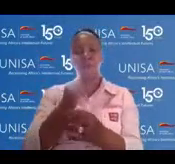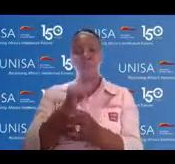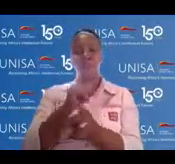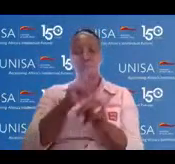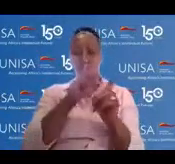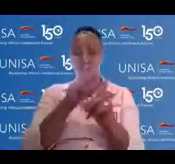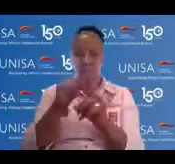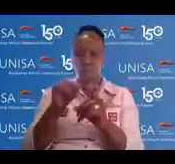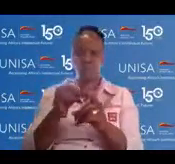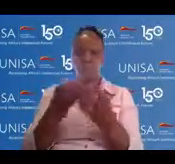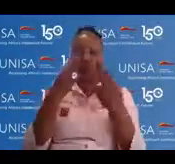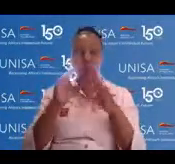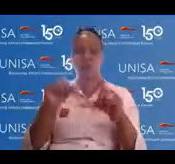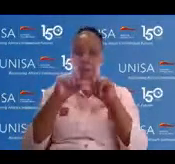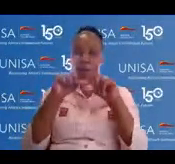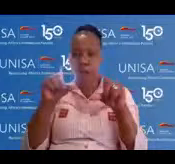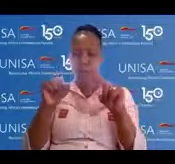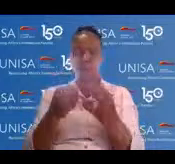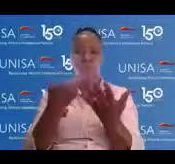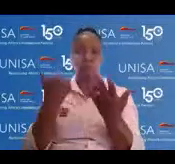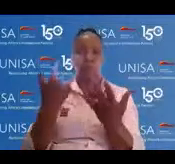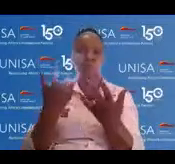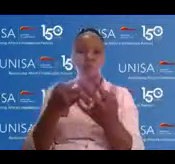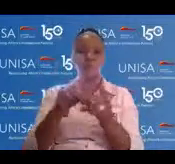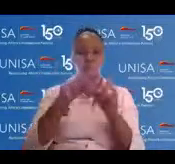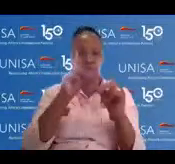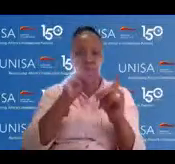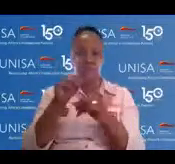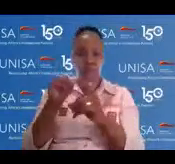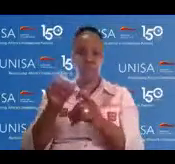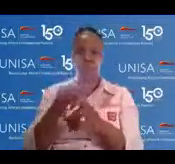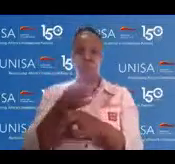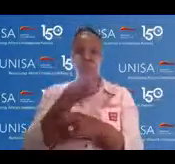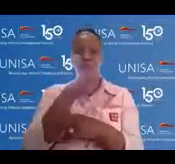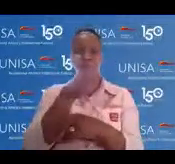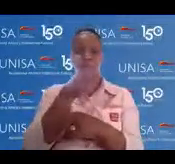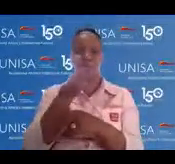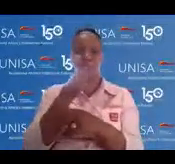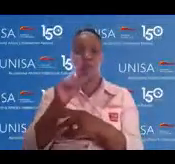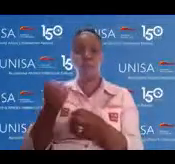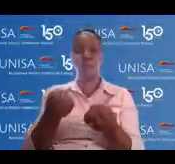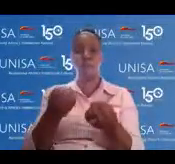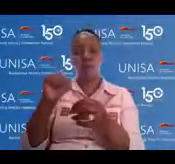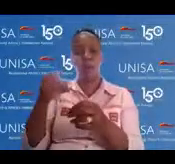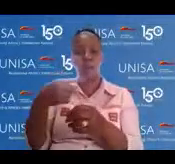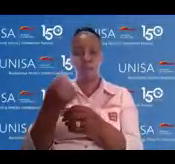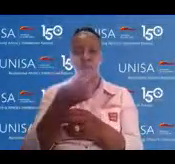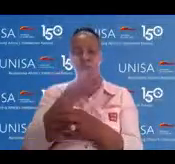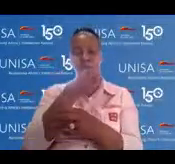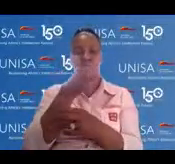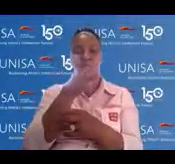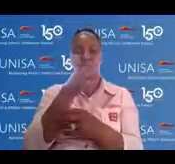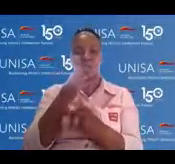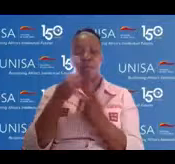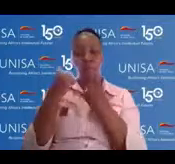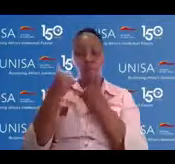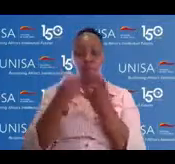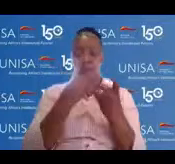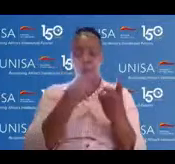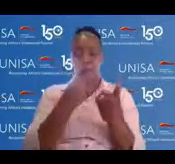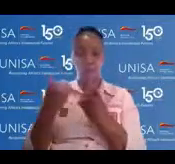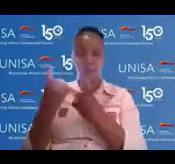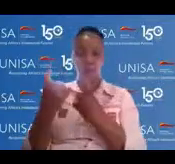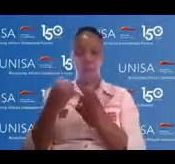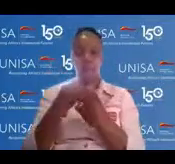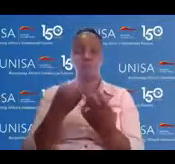take a photo and it will save. Later, it will give you another one to say you need to take a selfie. You take the photo and